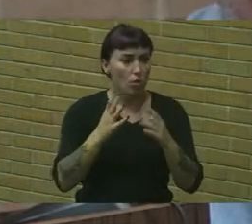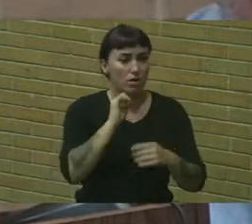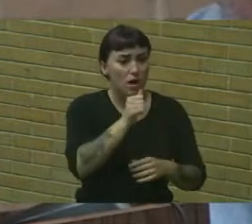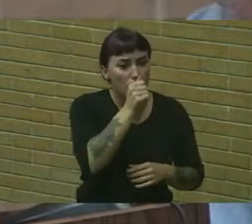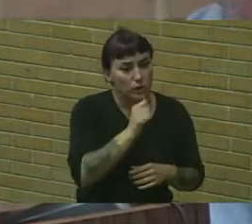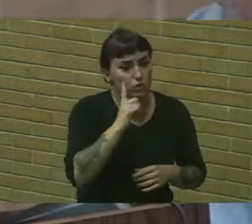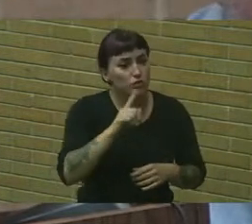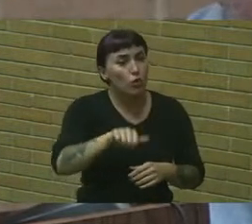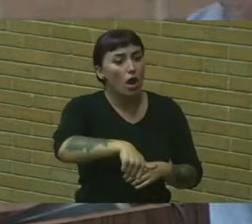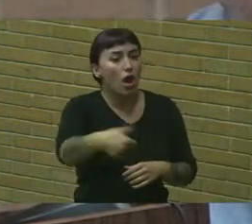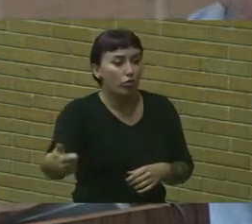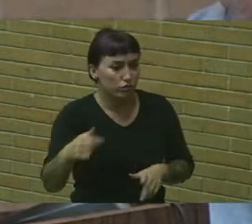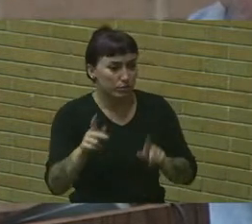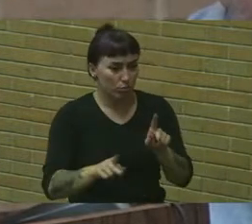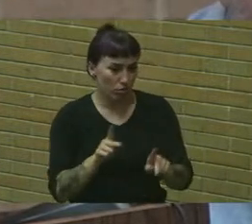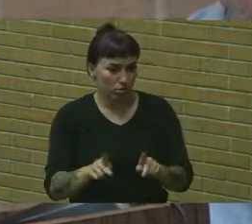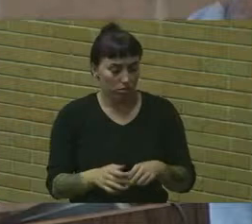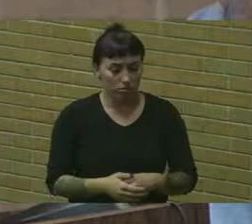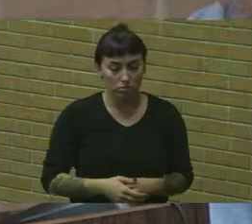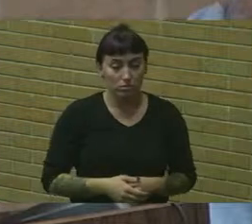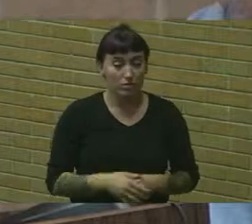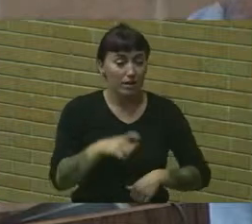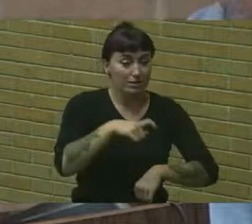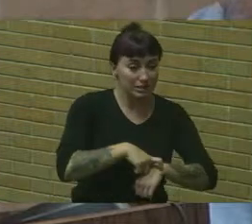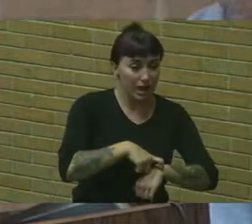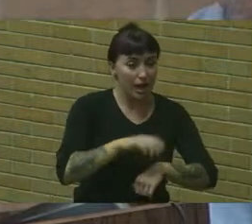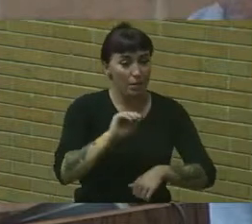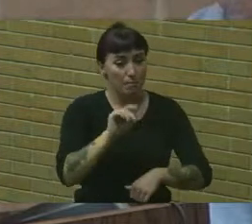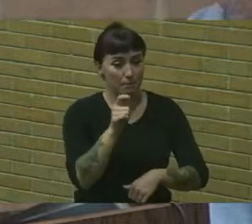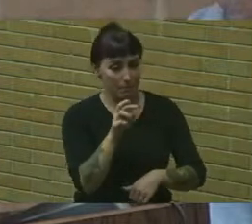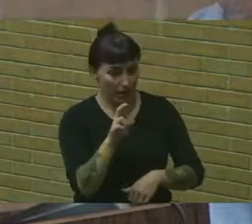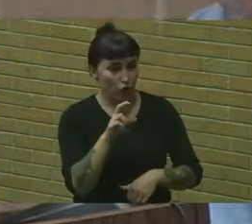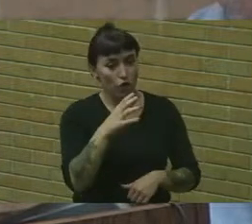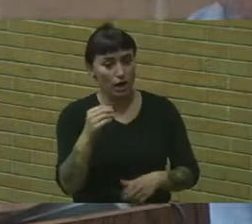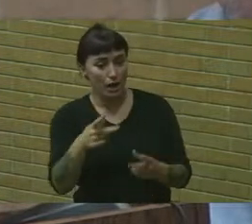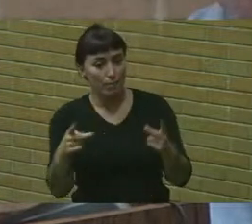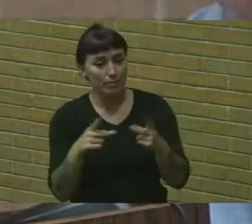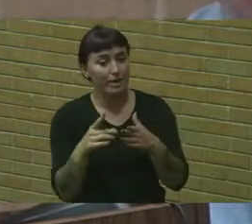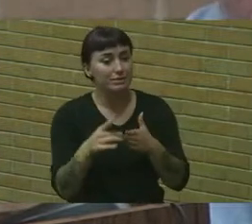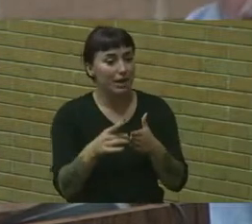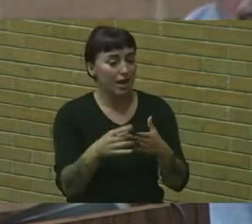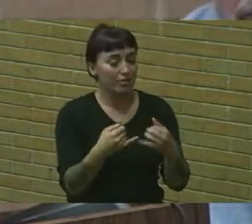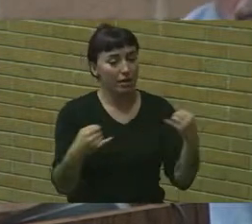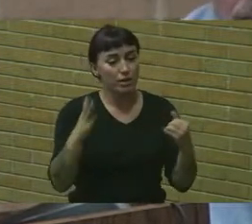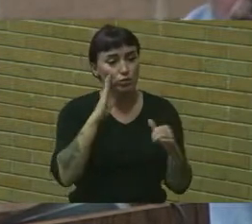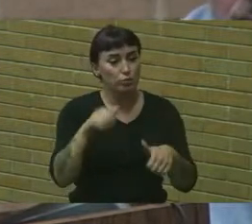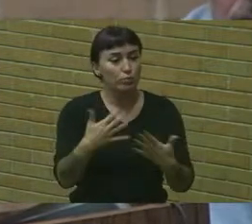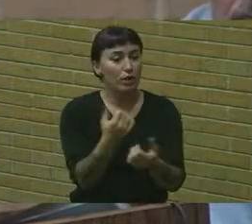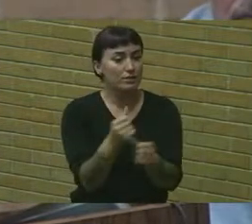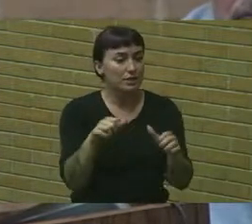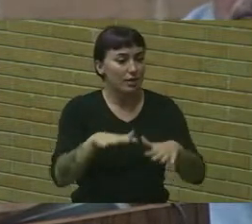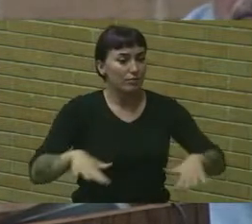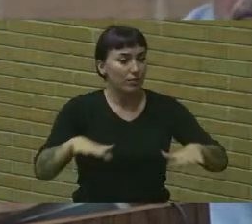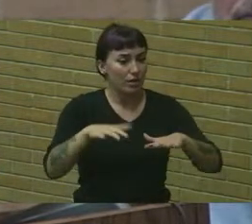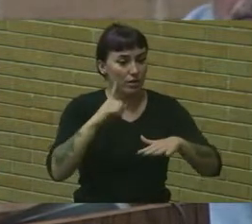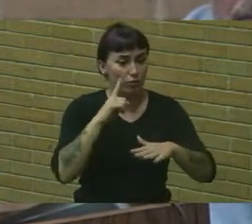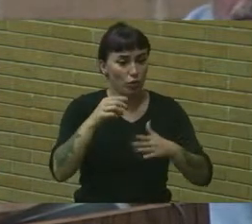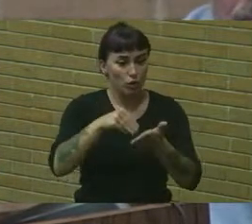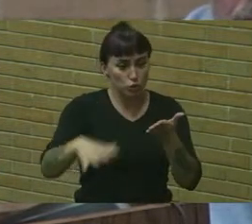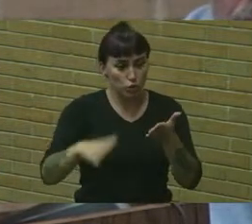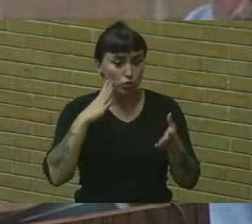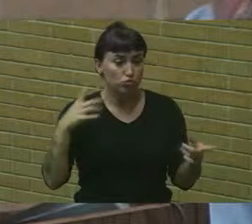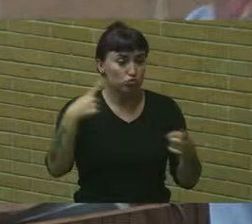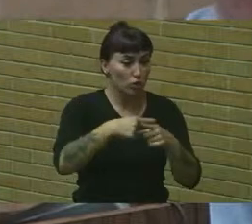for the other. Time, manner, and place guidelines will provide safe spaces for our students, crossing